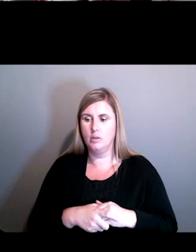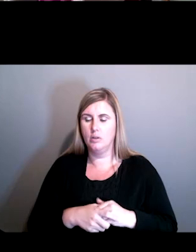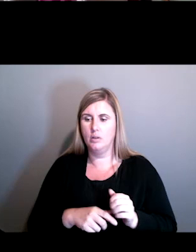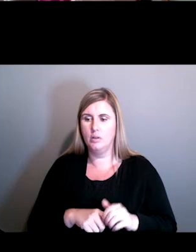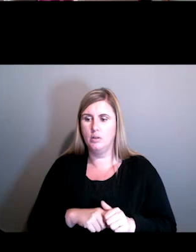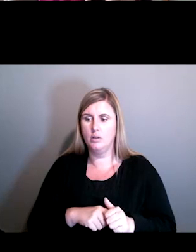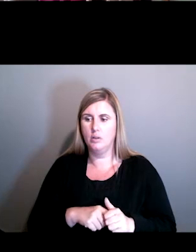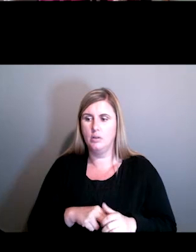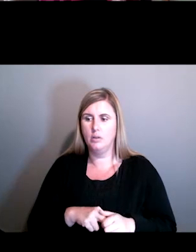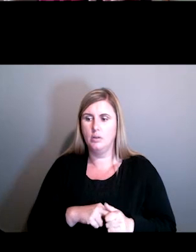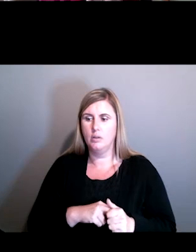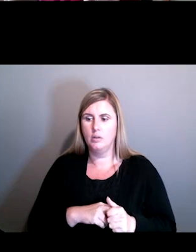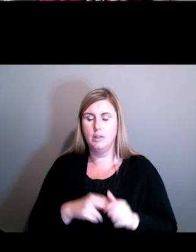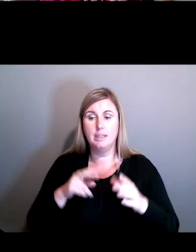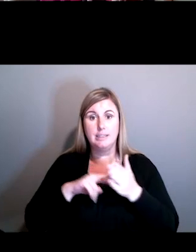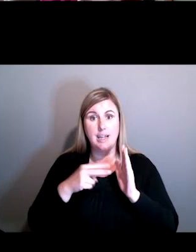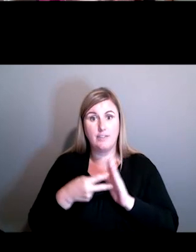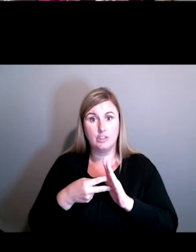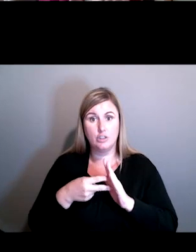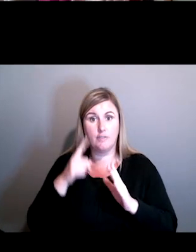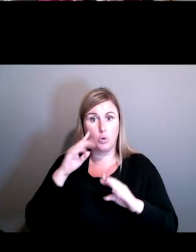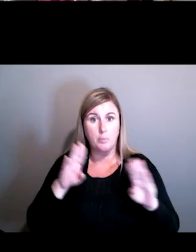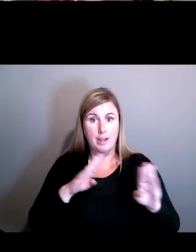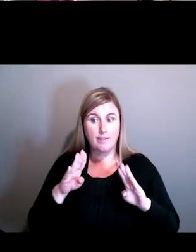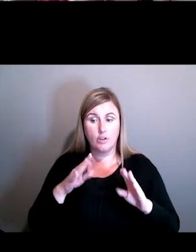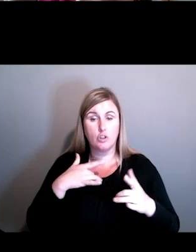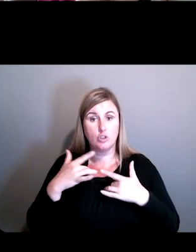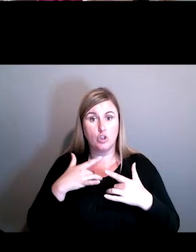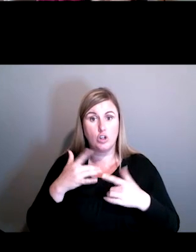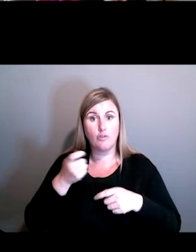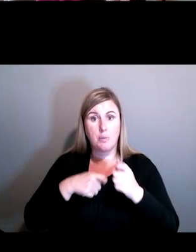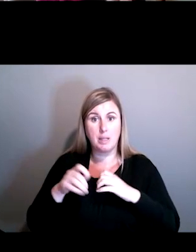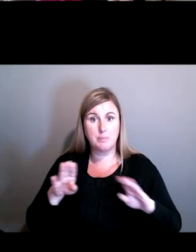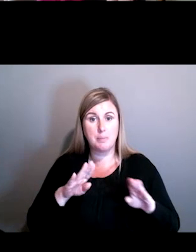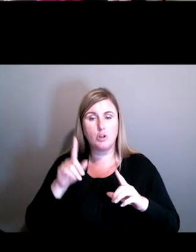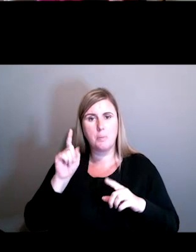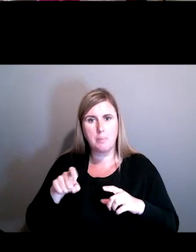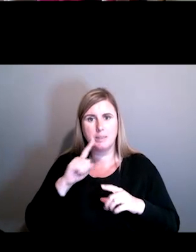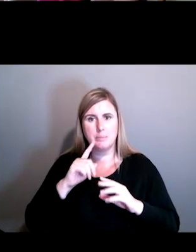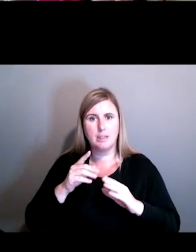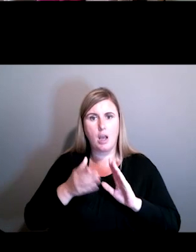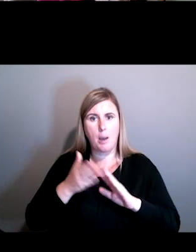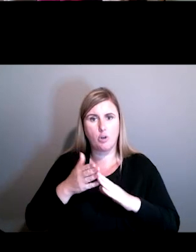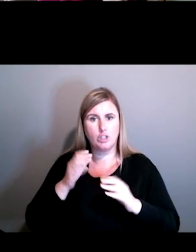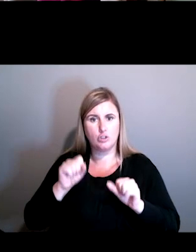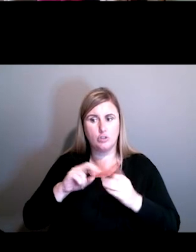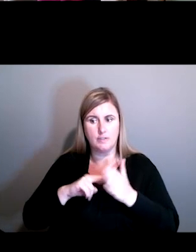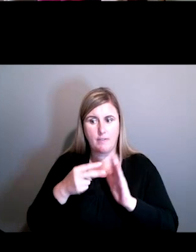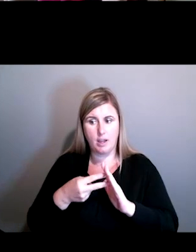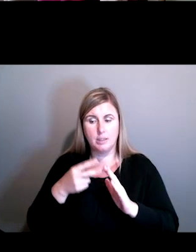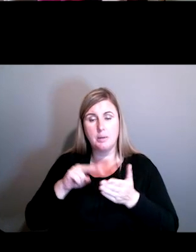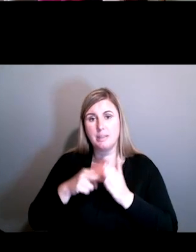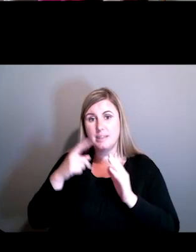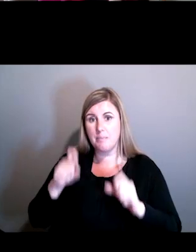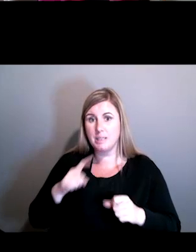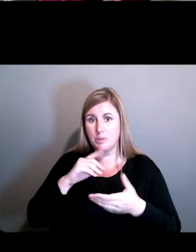So definitions for behavior of concern and replacement behaviors must be operationally defined. That is, they must be written in